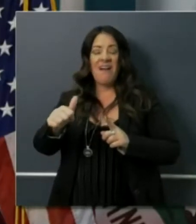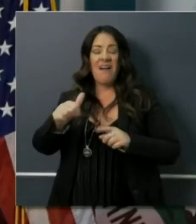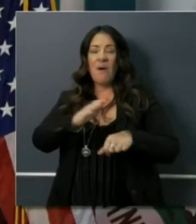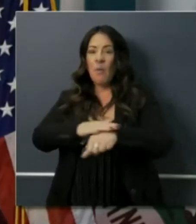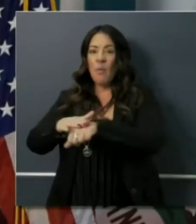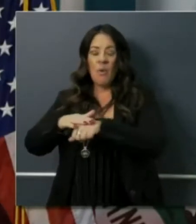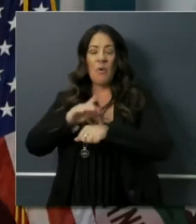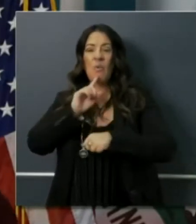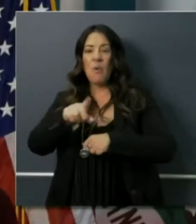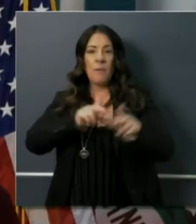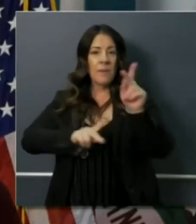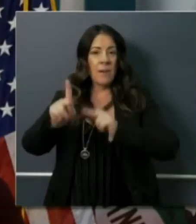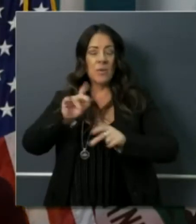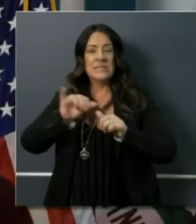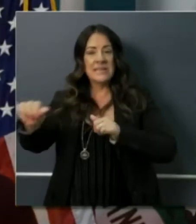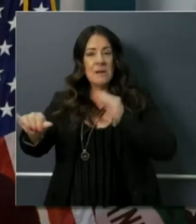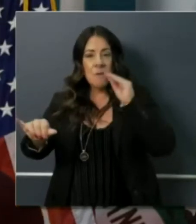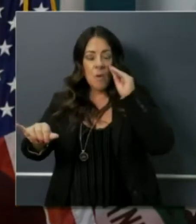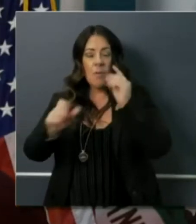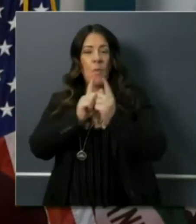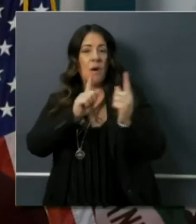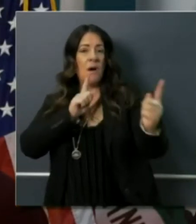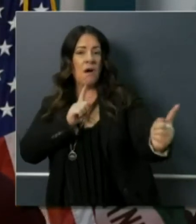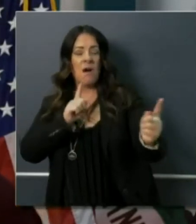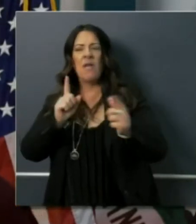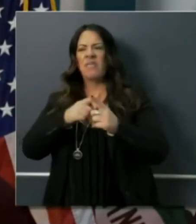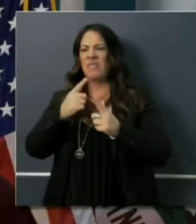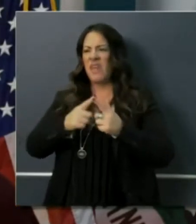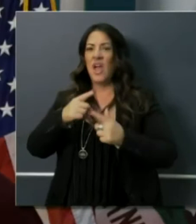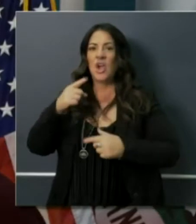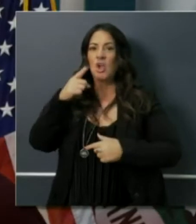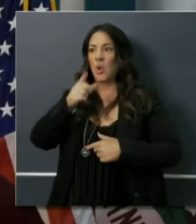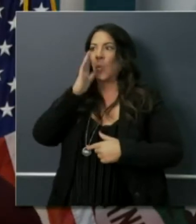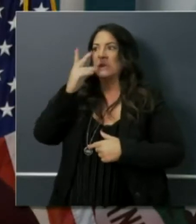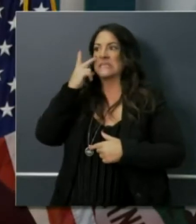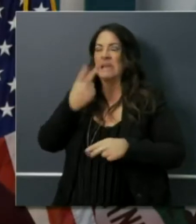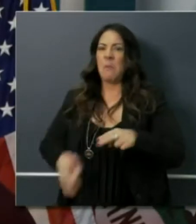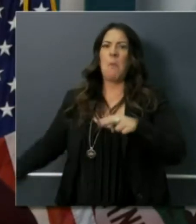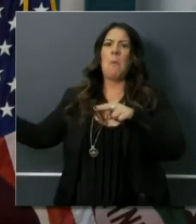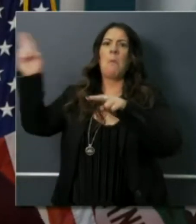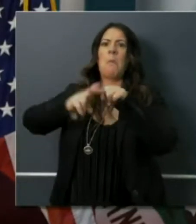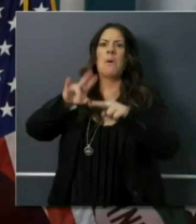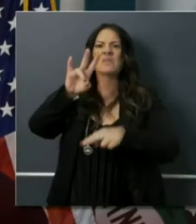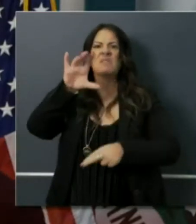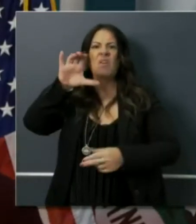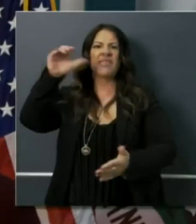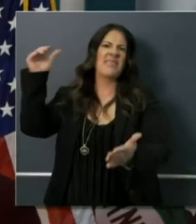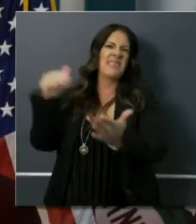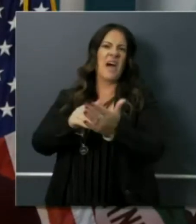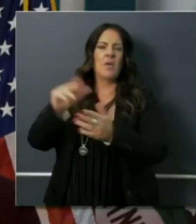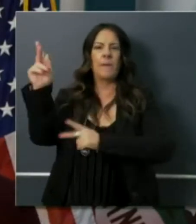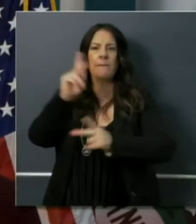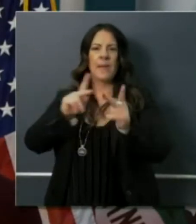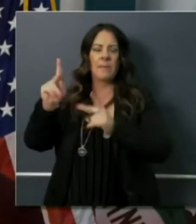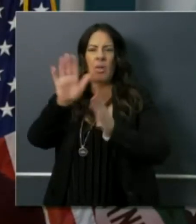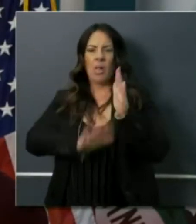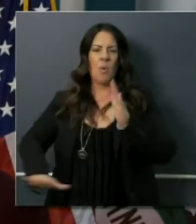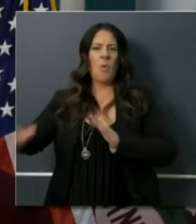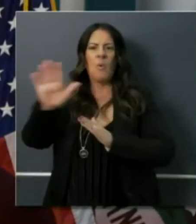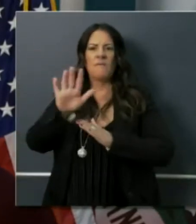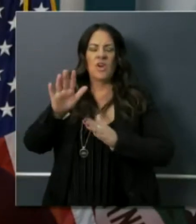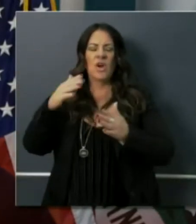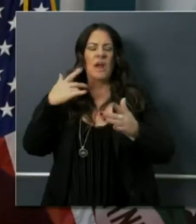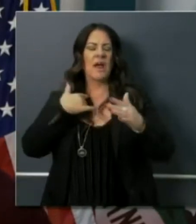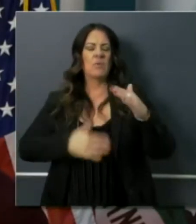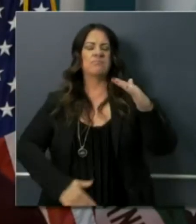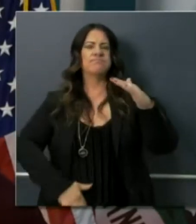that got close to 700,000 hospitalizations across the state, well exceeding our existing capacity in facilities